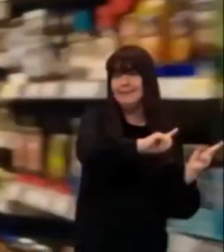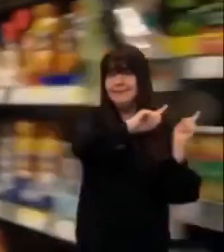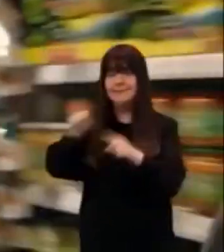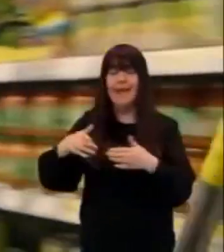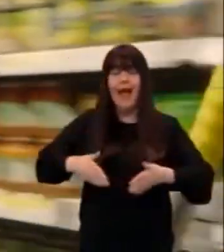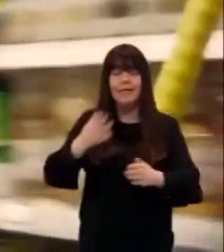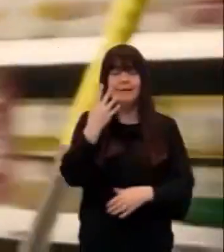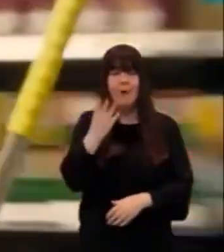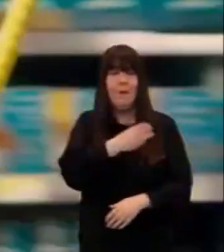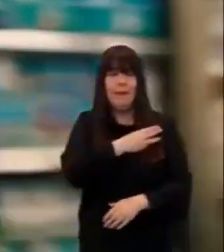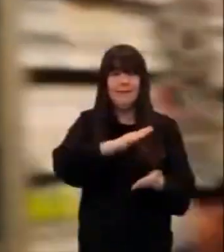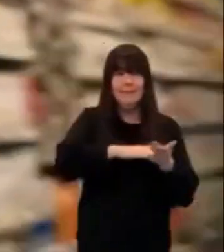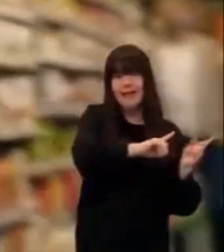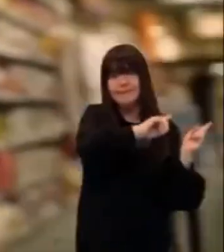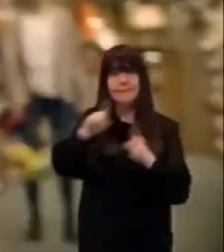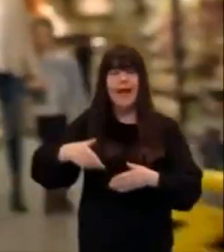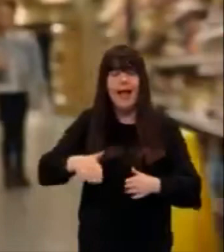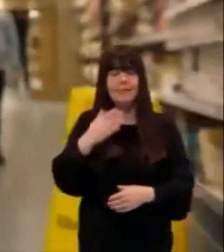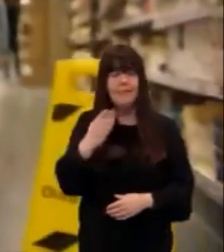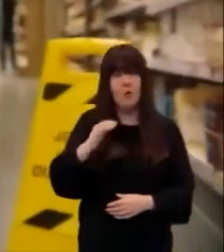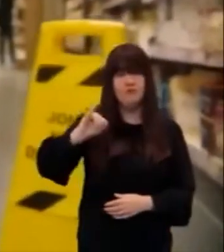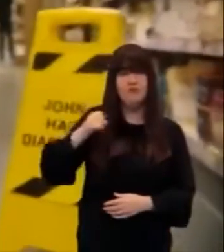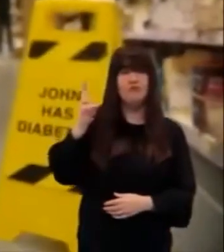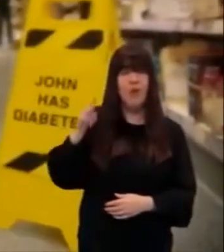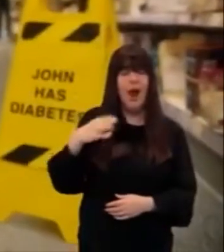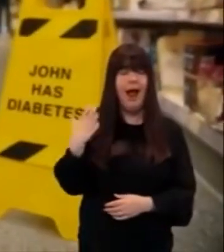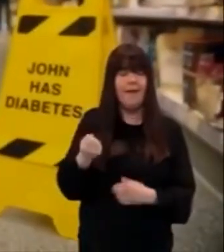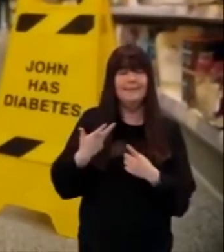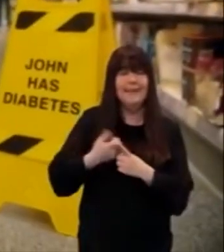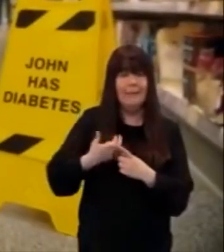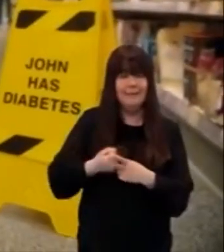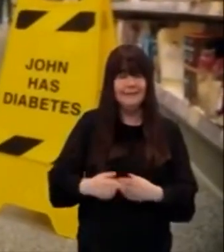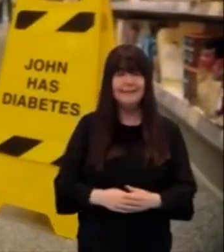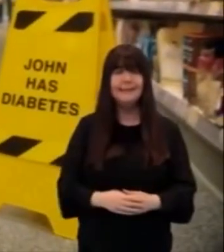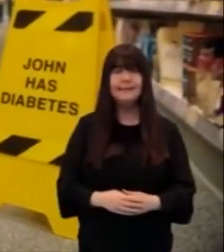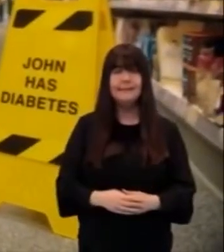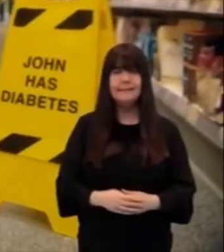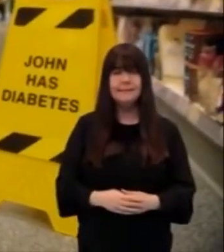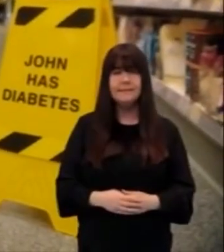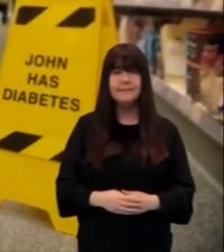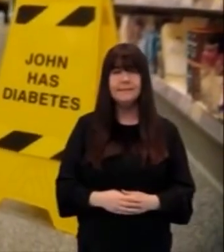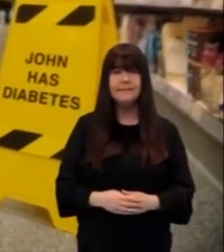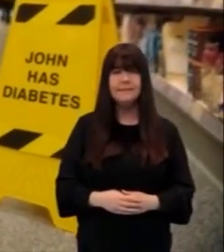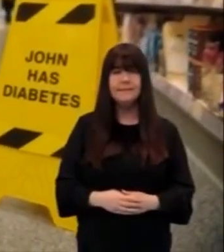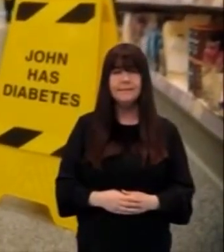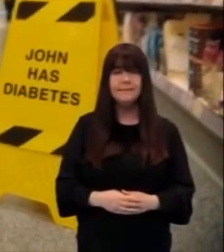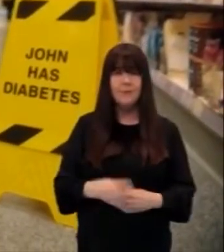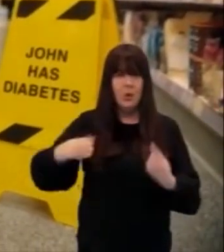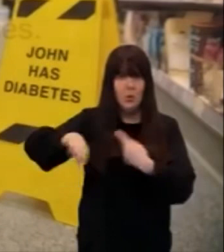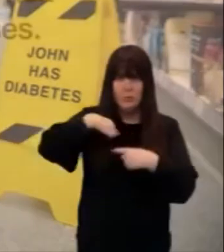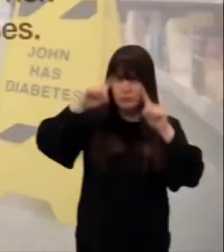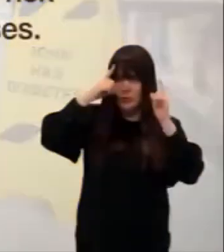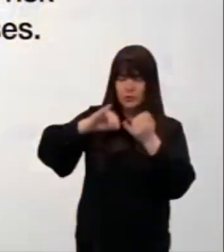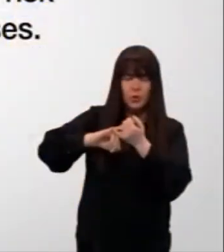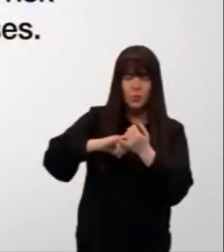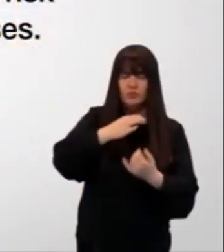Maintenance aisle 4, please. That's maintenance aisle 4, and John has diabetes. Sorry about that. We don't